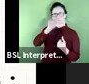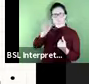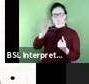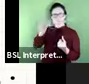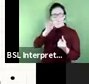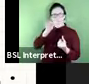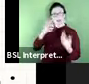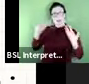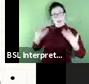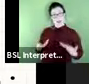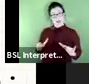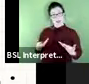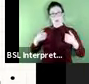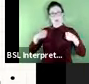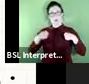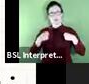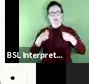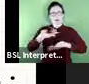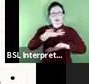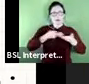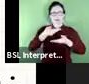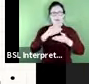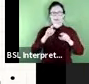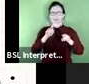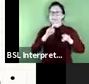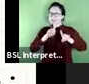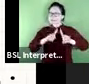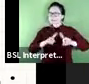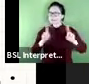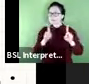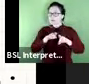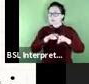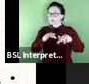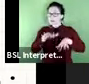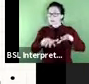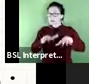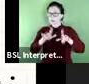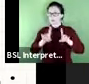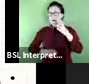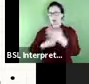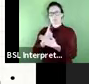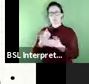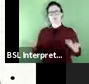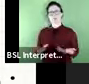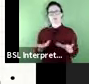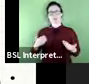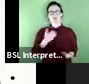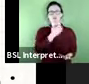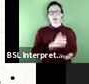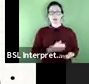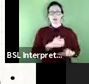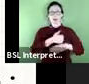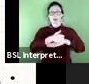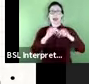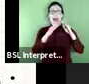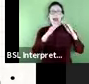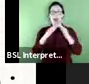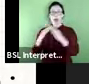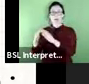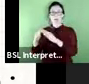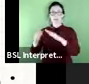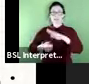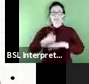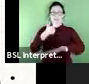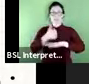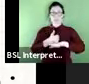I'm discussing a similar phenomenon happened in China, housing-based